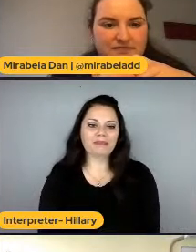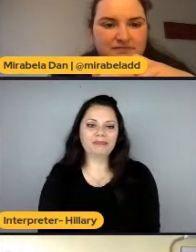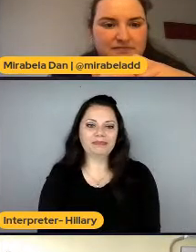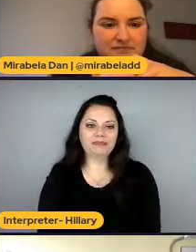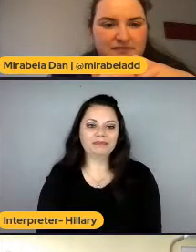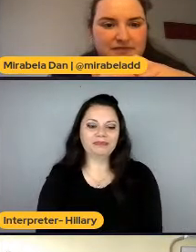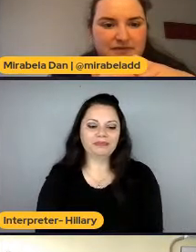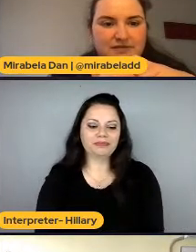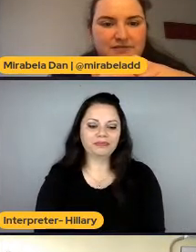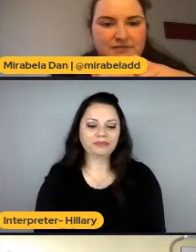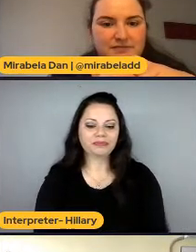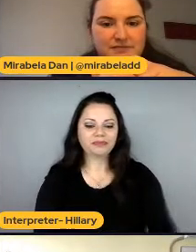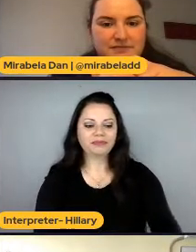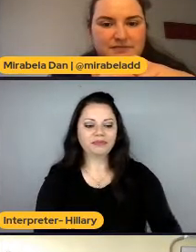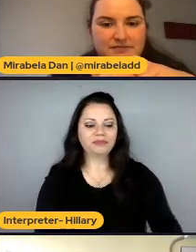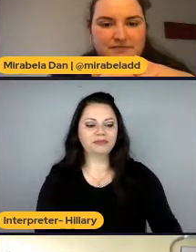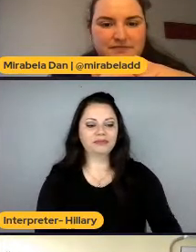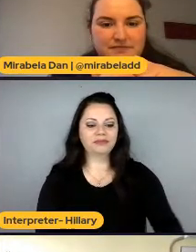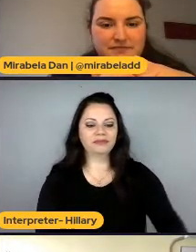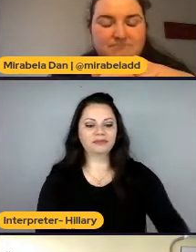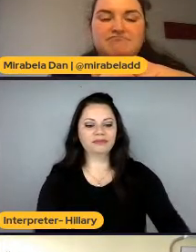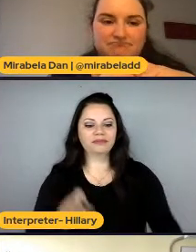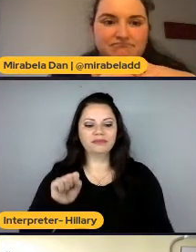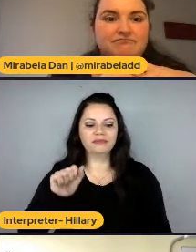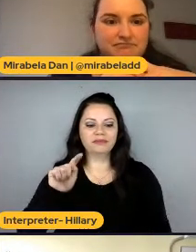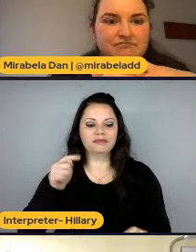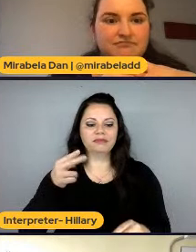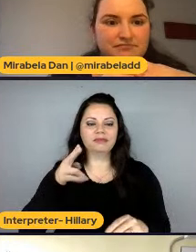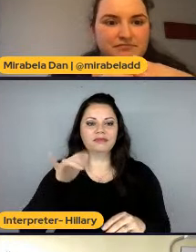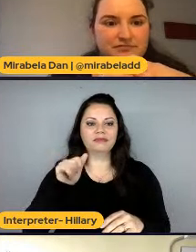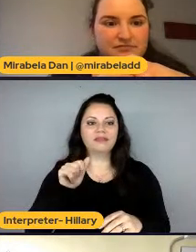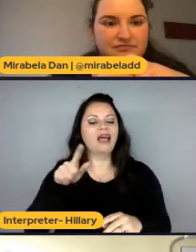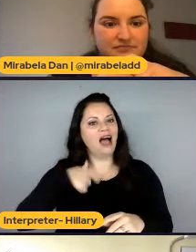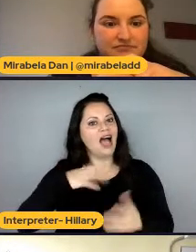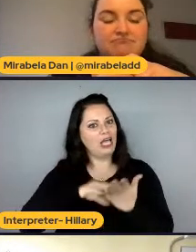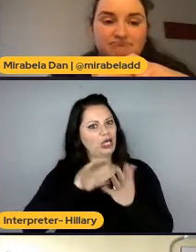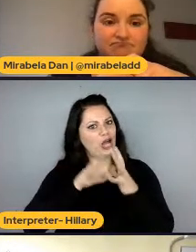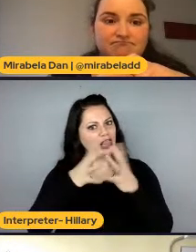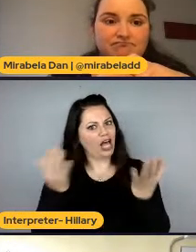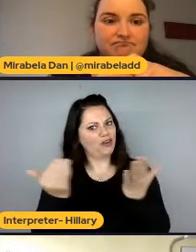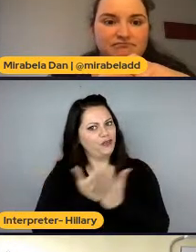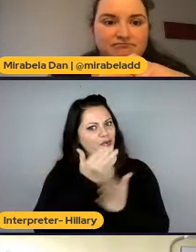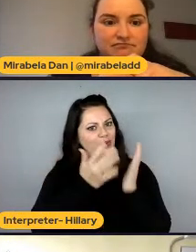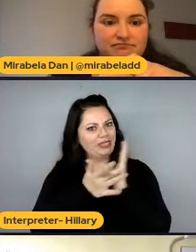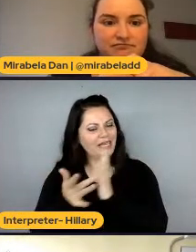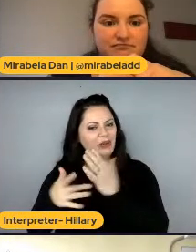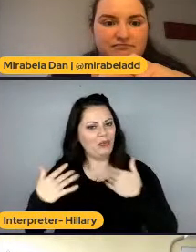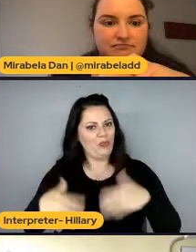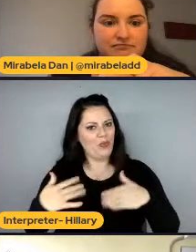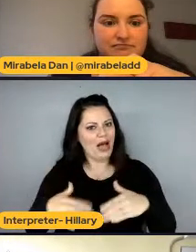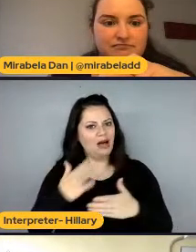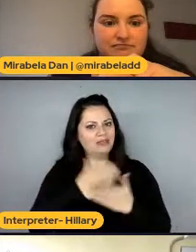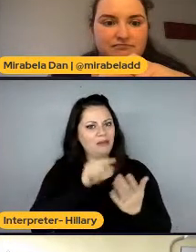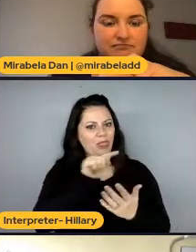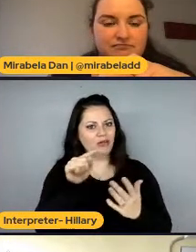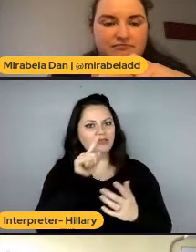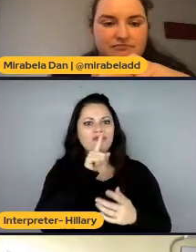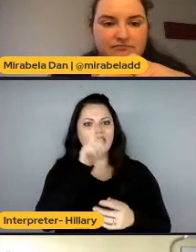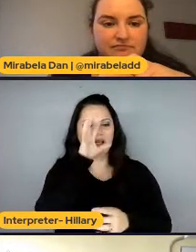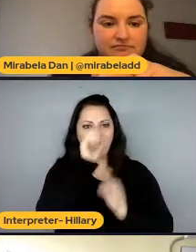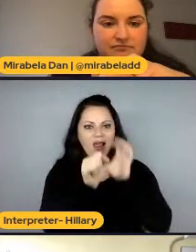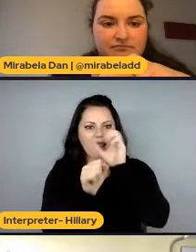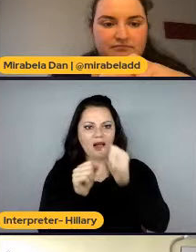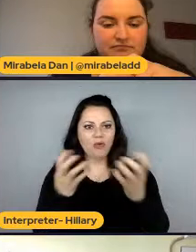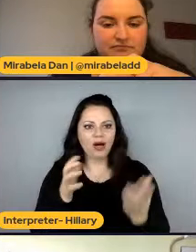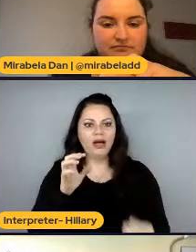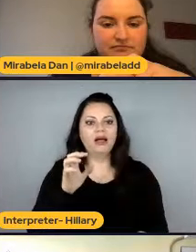Ansgar, thank you. I learned quite a lot of new techniques, especially one thing which really caught my eye. Emojis